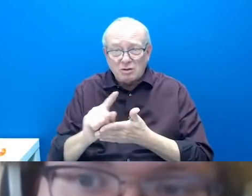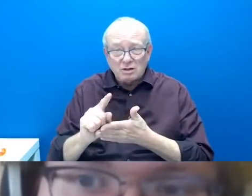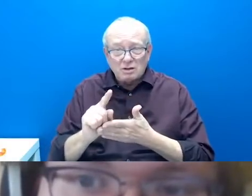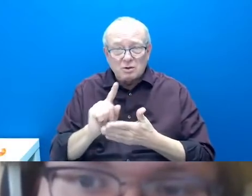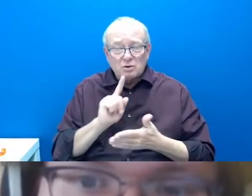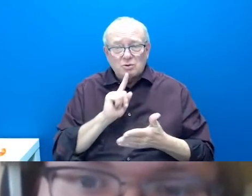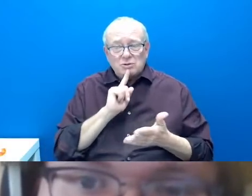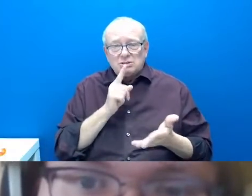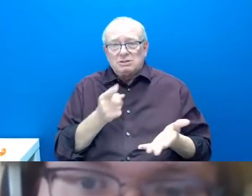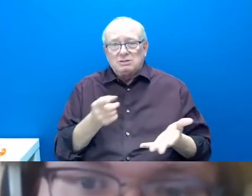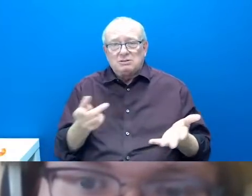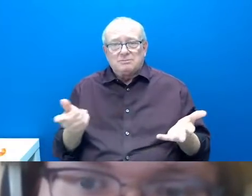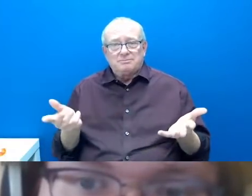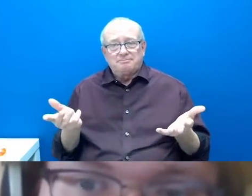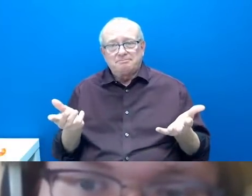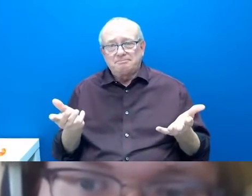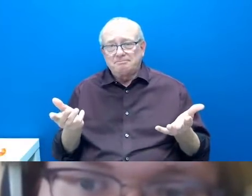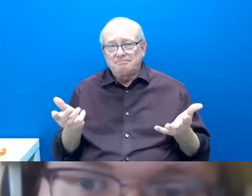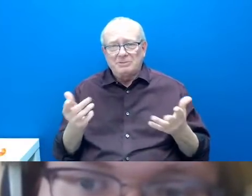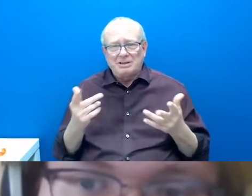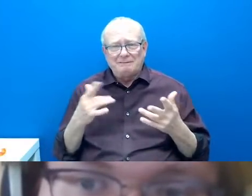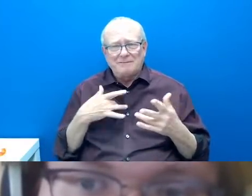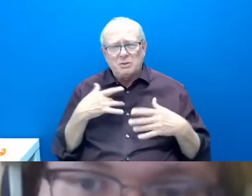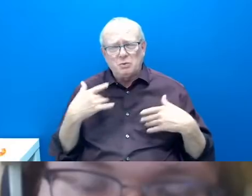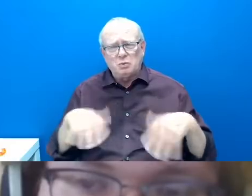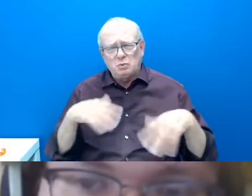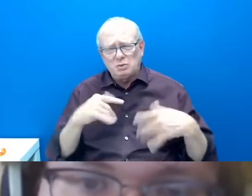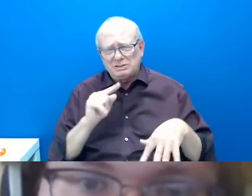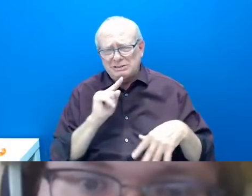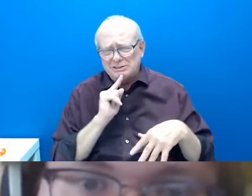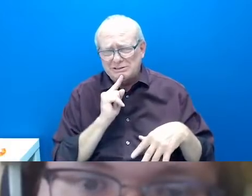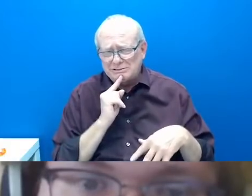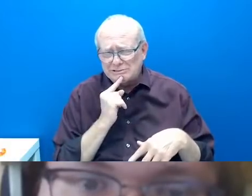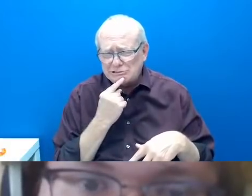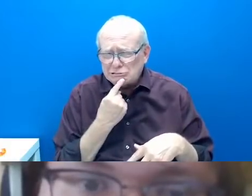to get into that critical state.